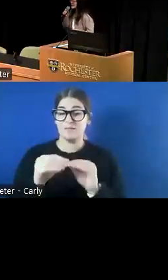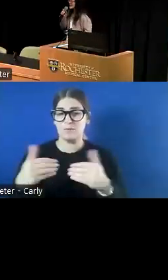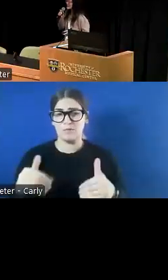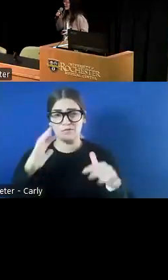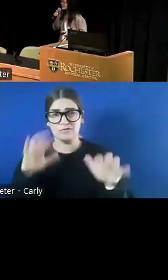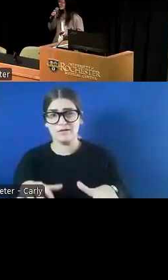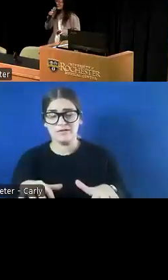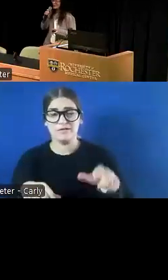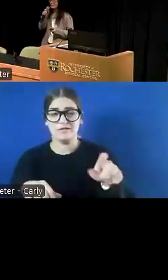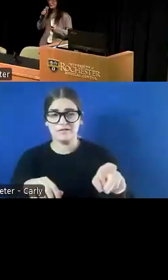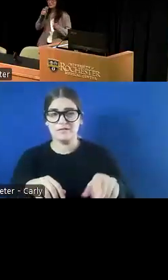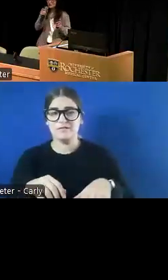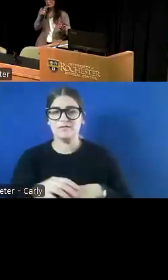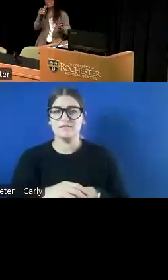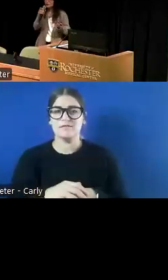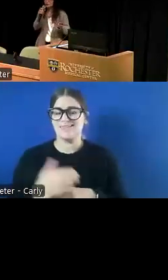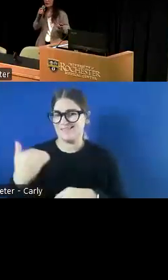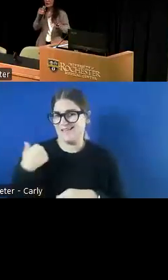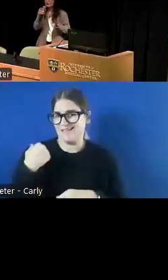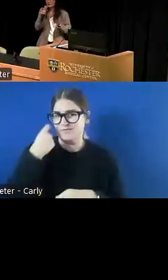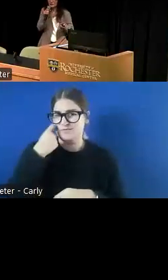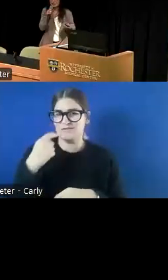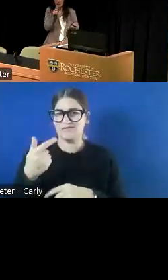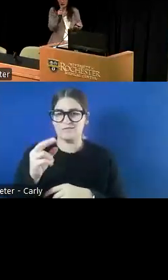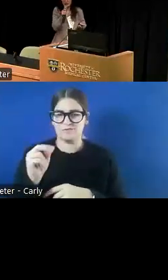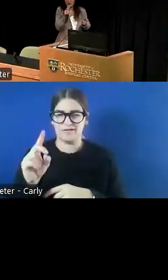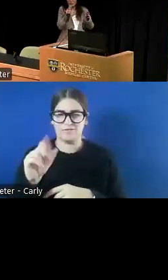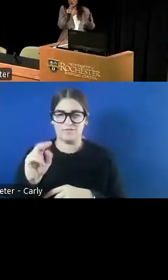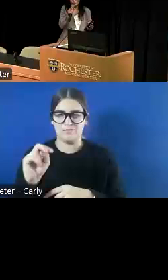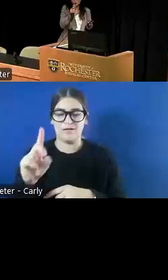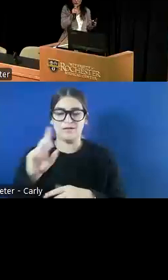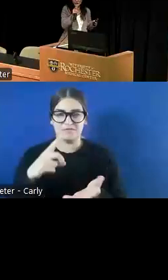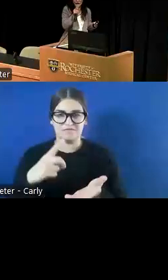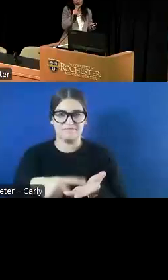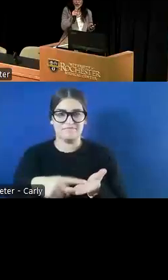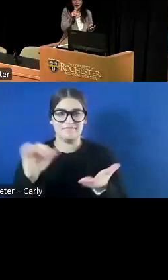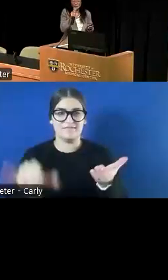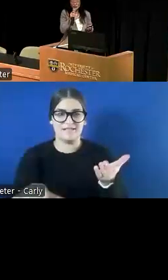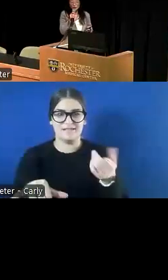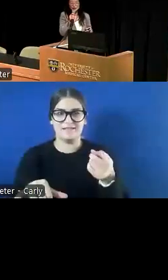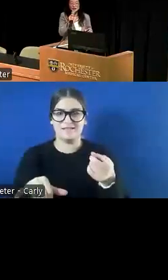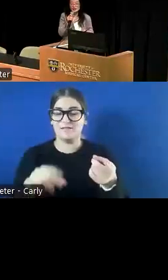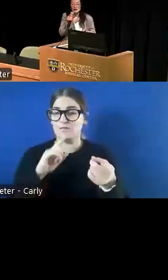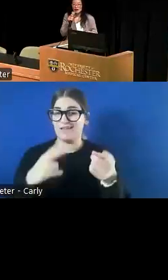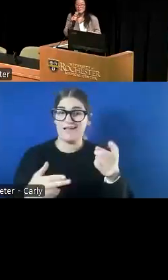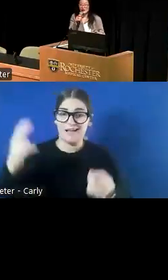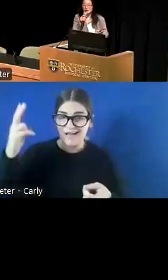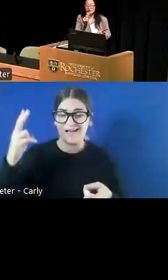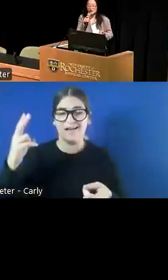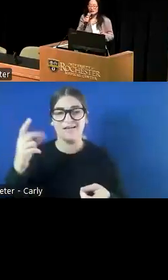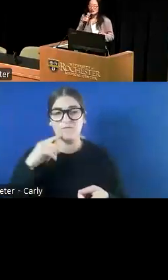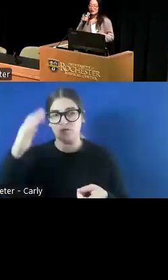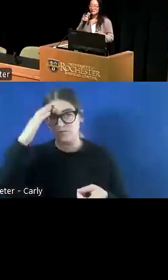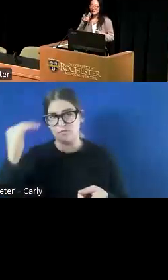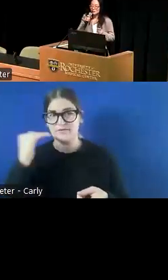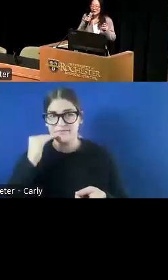last Psychiatry Grand Round, you talked about the rate of suicide in Guyana, and which is really high. Among Koreans, out of